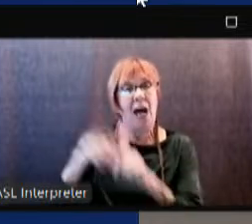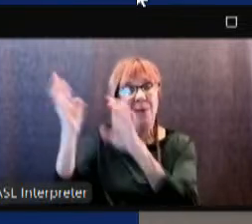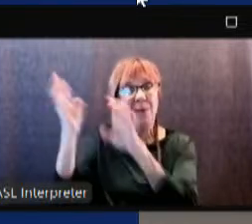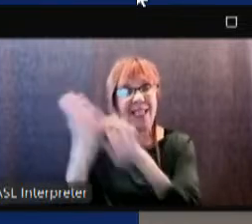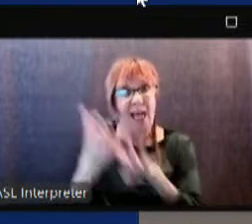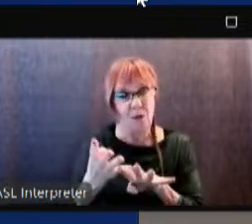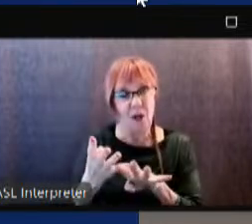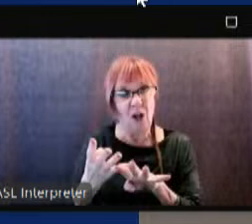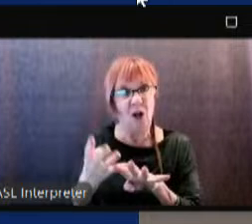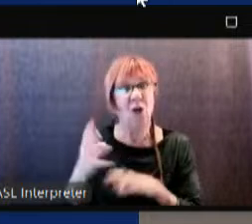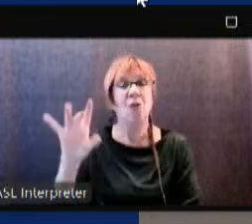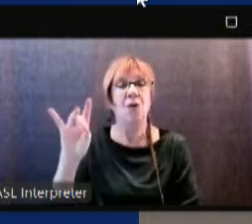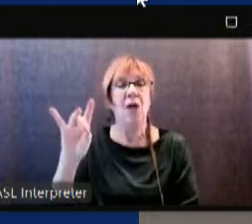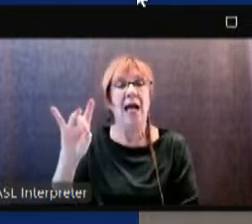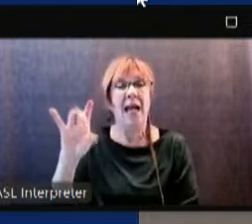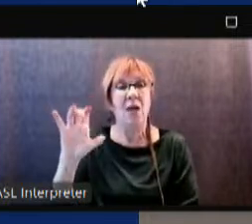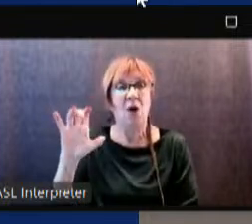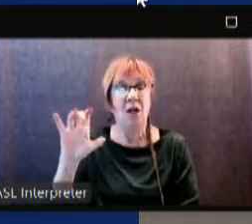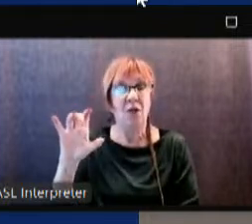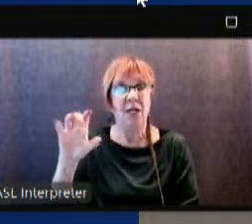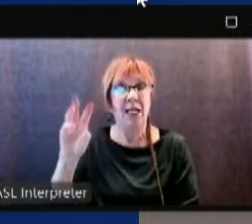1-800-621-3362. That's